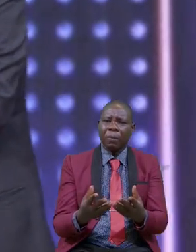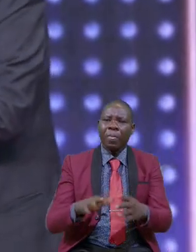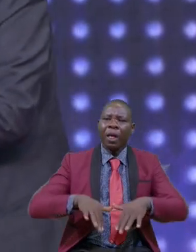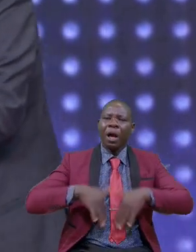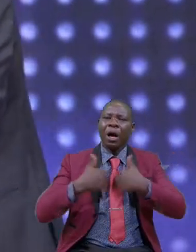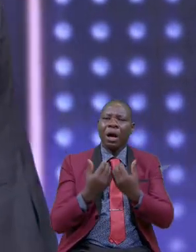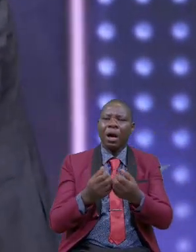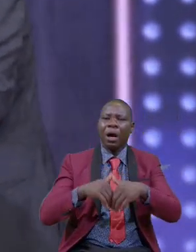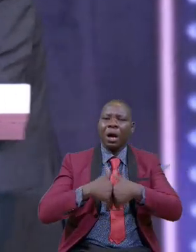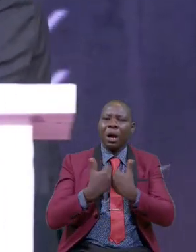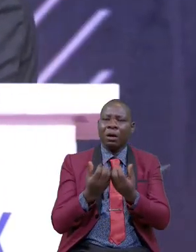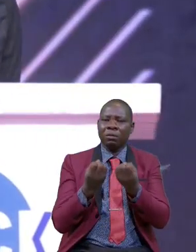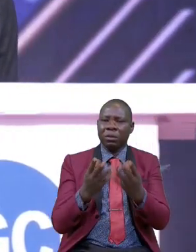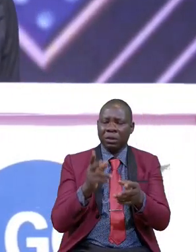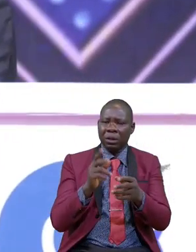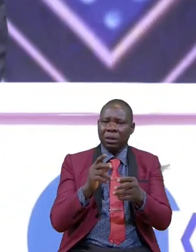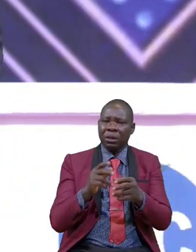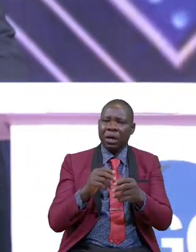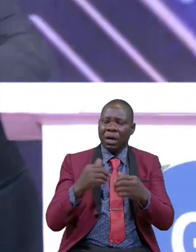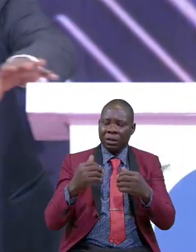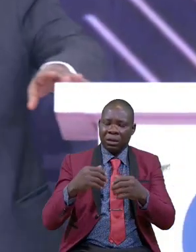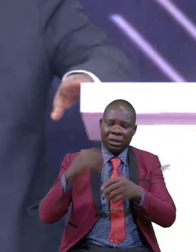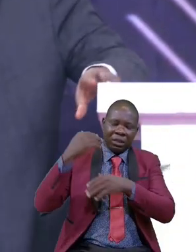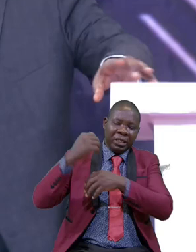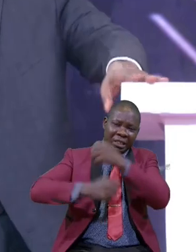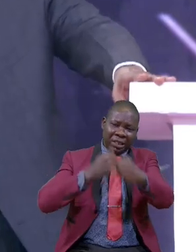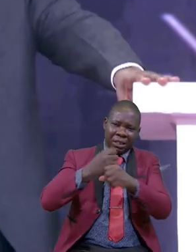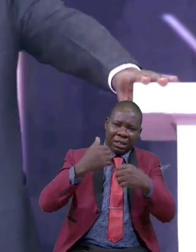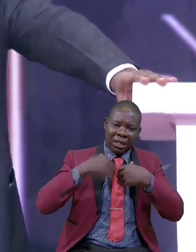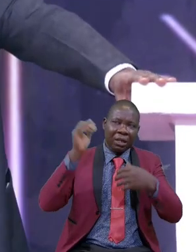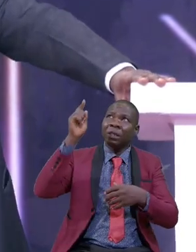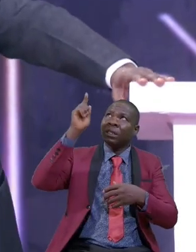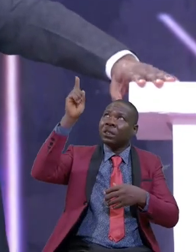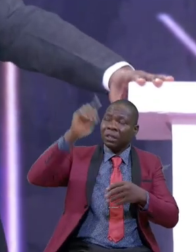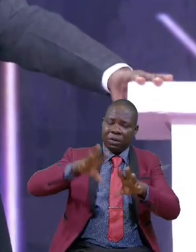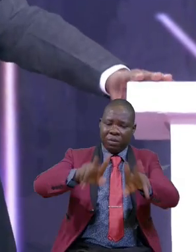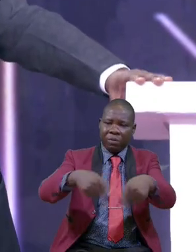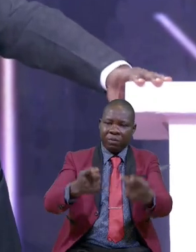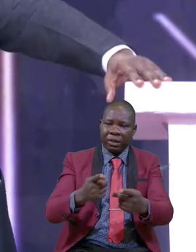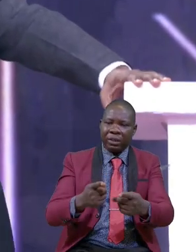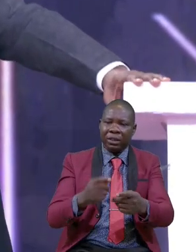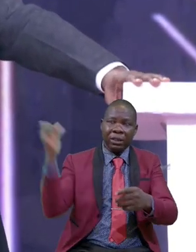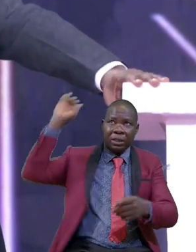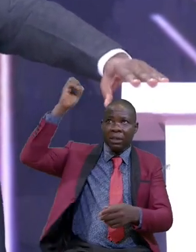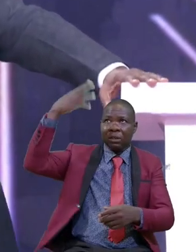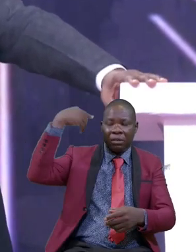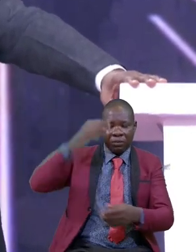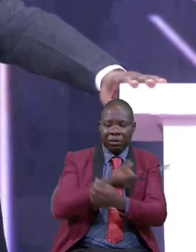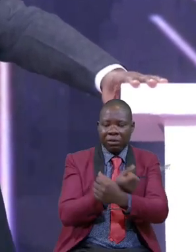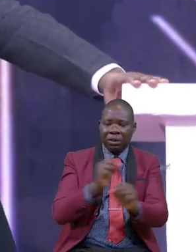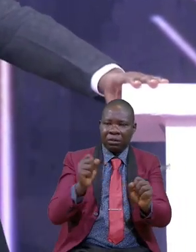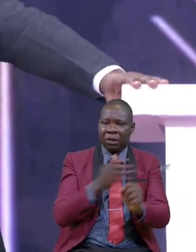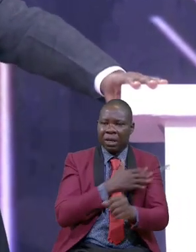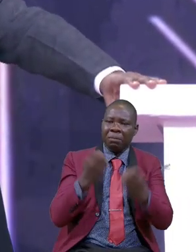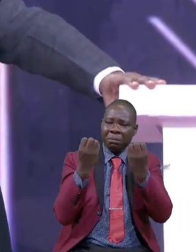he provided grace for salvation? La grâce pour le and yet there are sinners who have not been saved. Qui n'ont pas they été need sauvés. To come tu dois